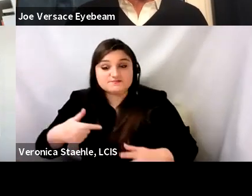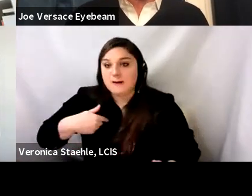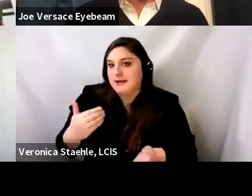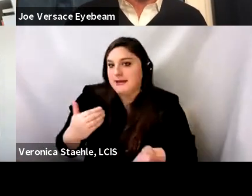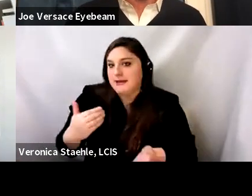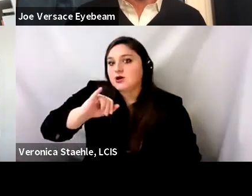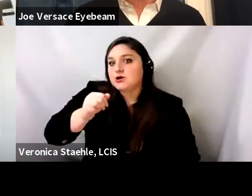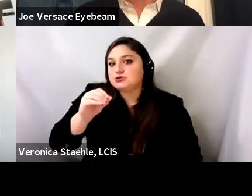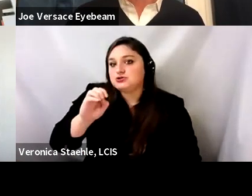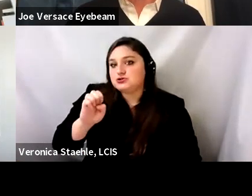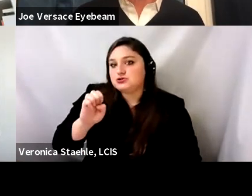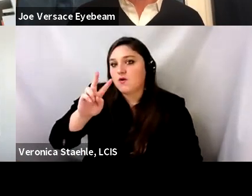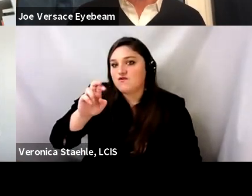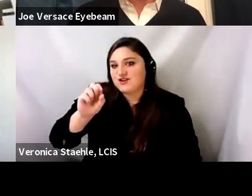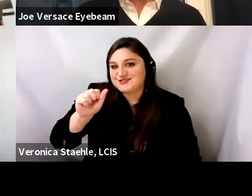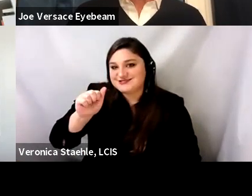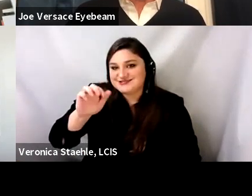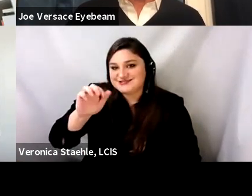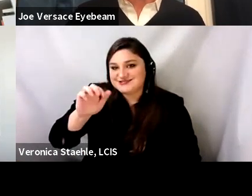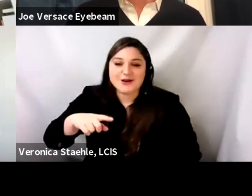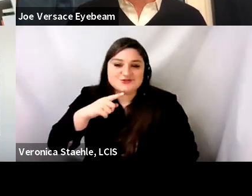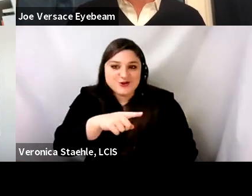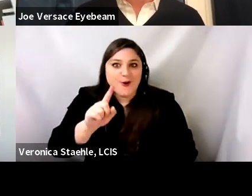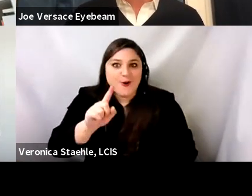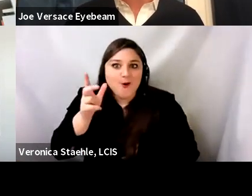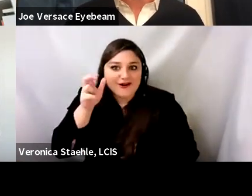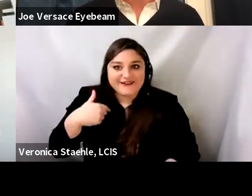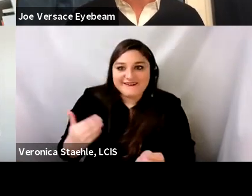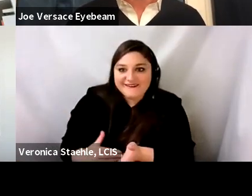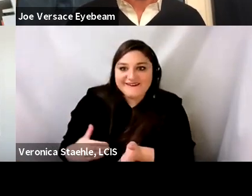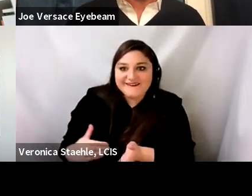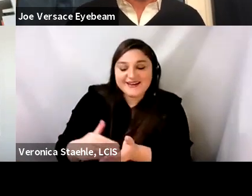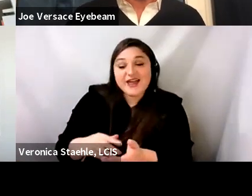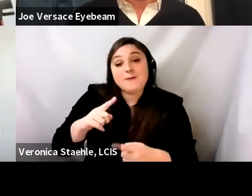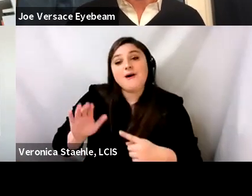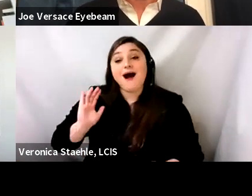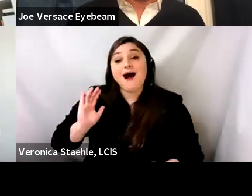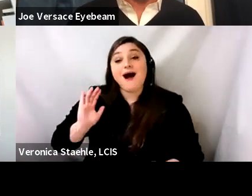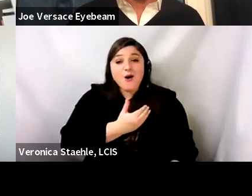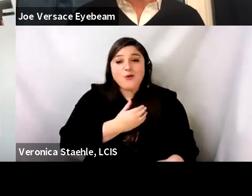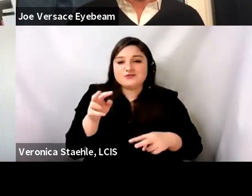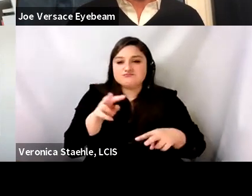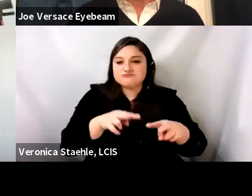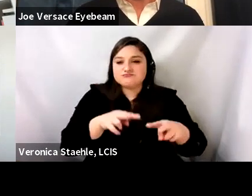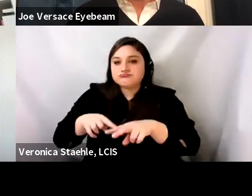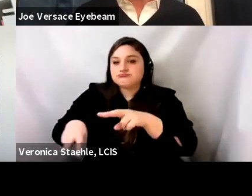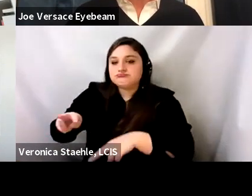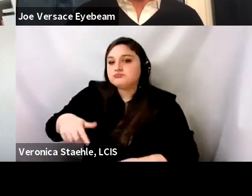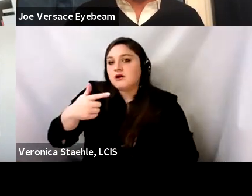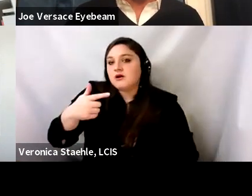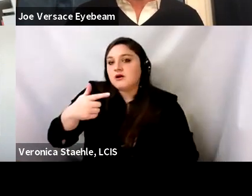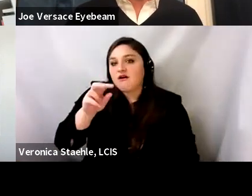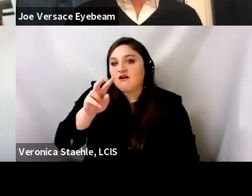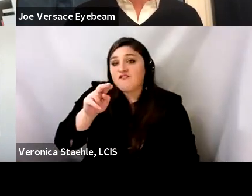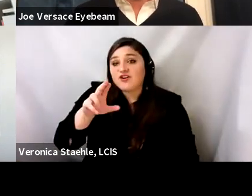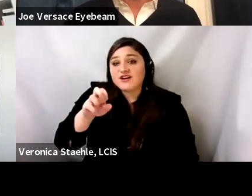is boring for the folks who are participating, but so much of our governance had been